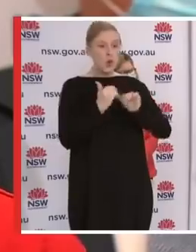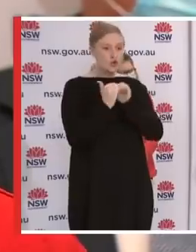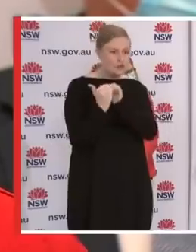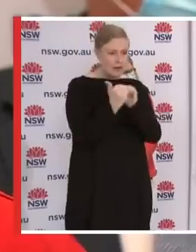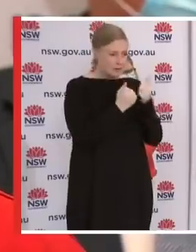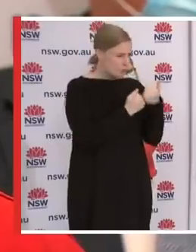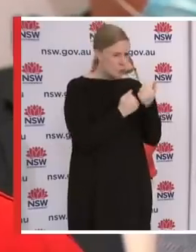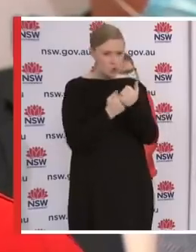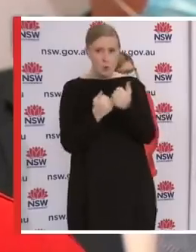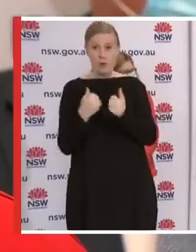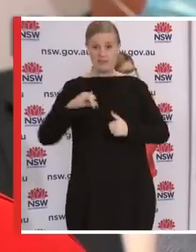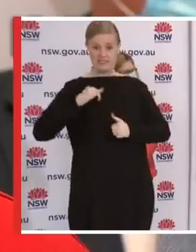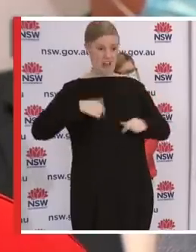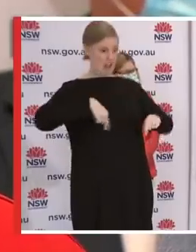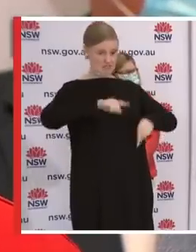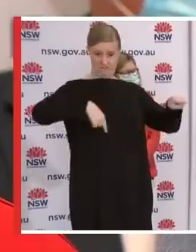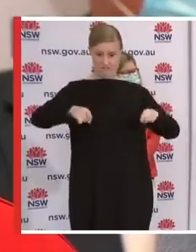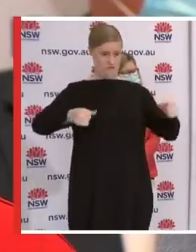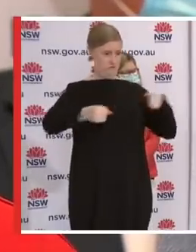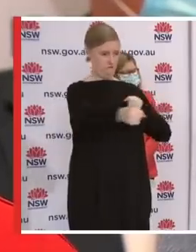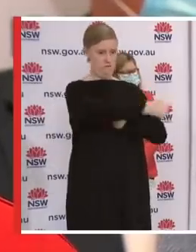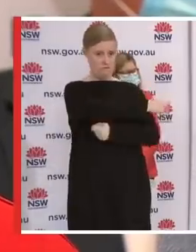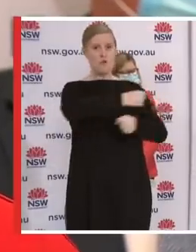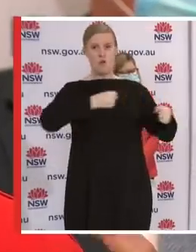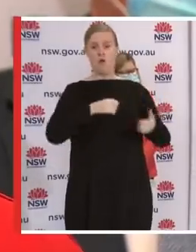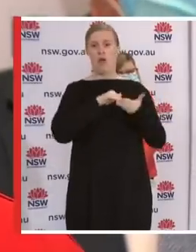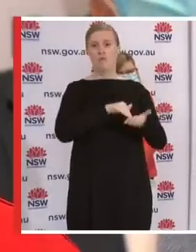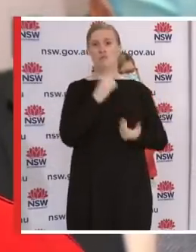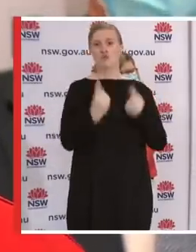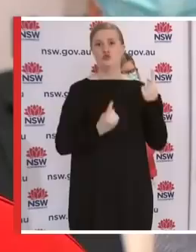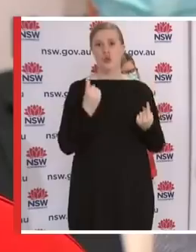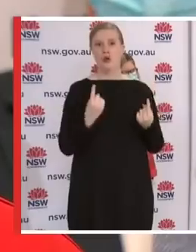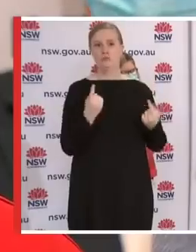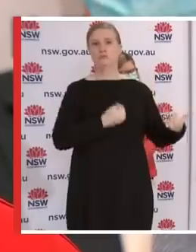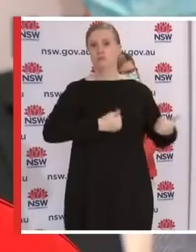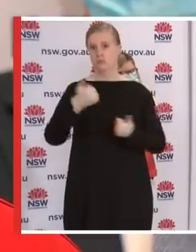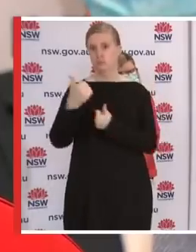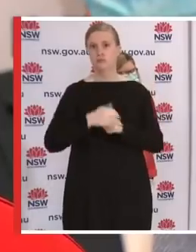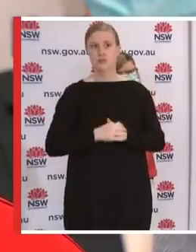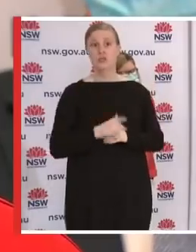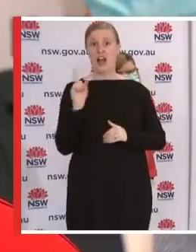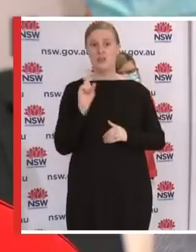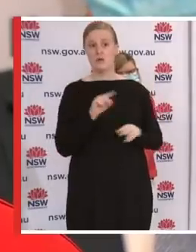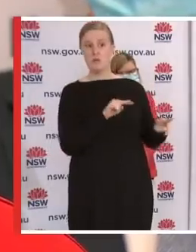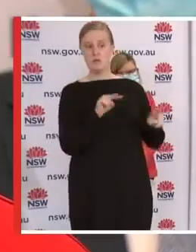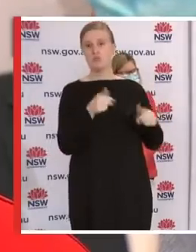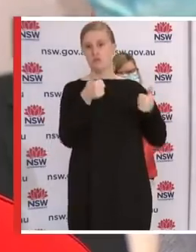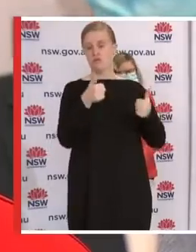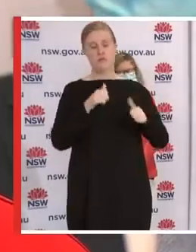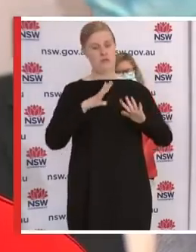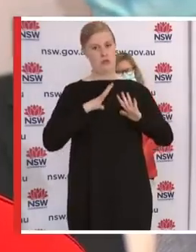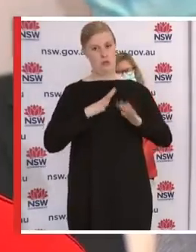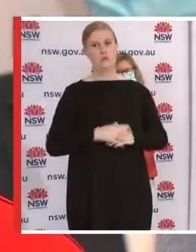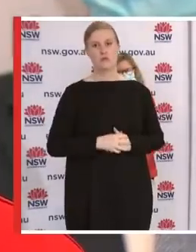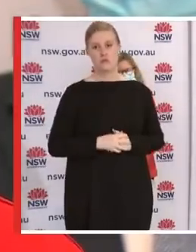reconfigurations and a whole pile of stuff being done to help us cope. So at the moment, we're responding really well. Doctor, how many ICU beds